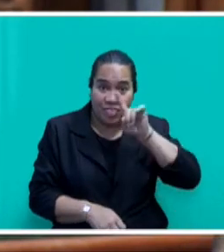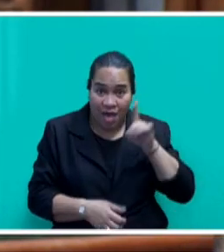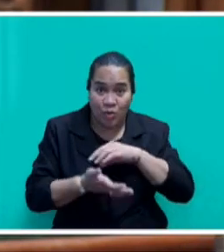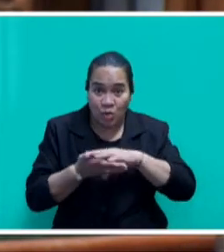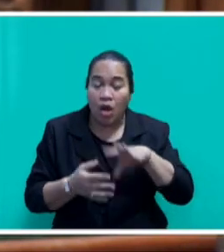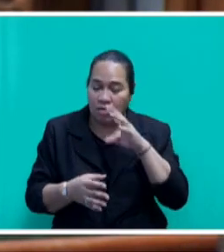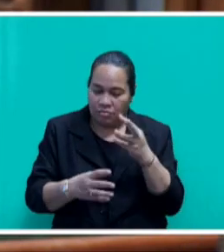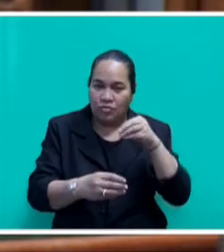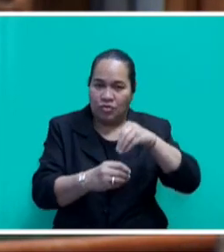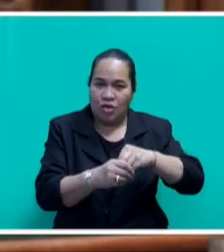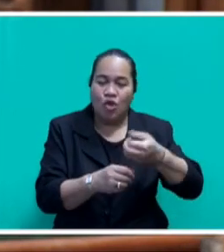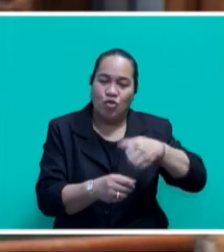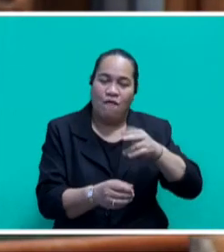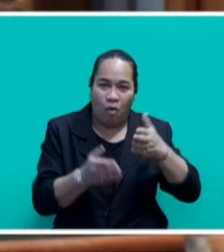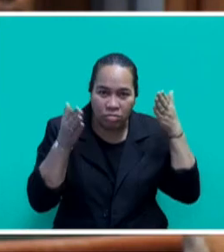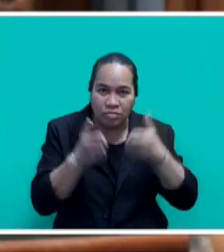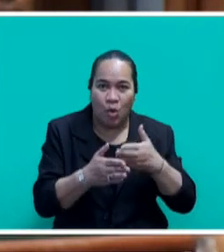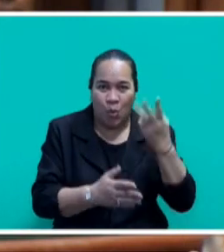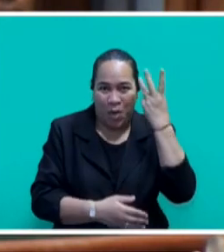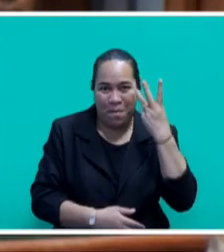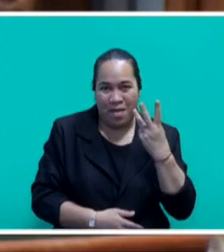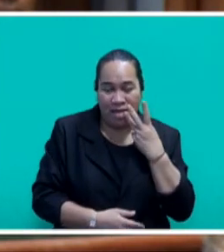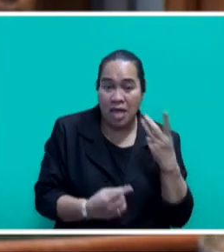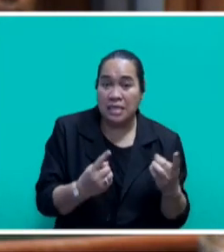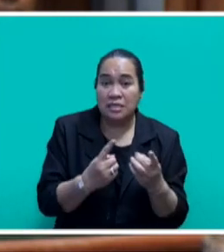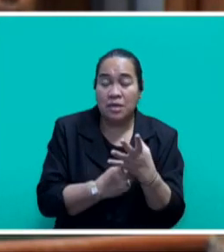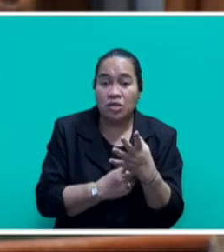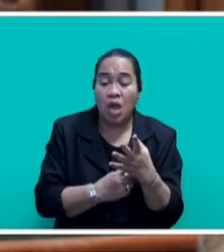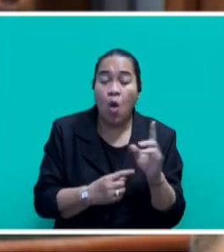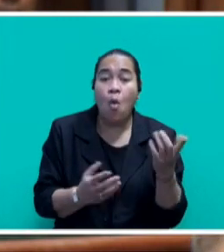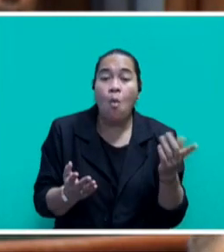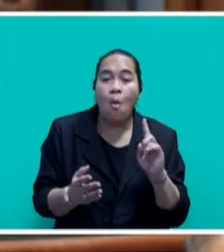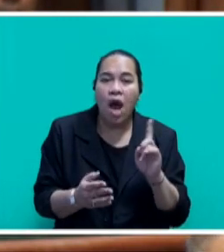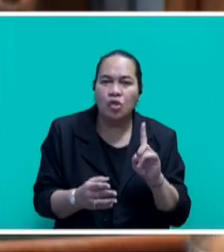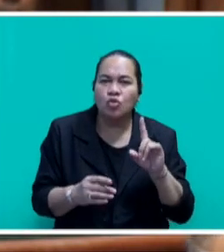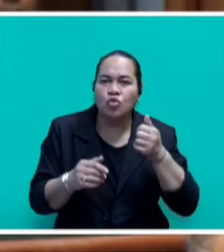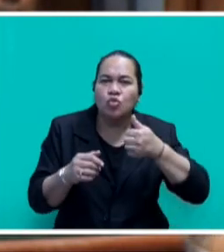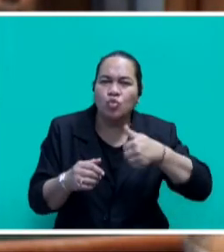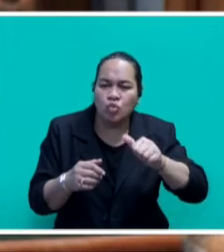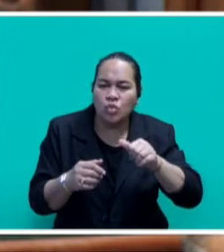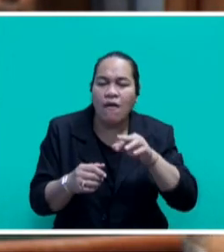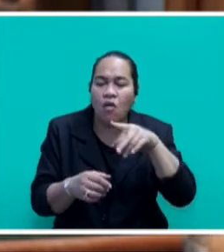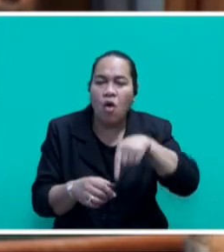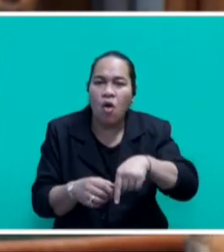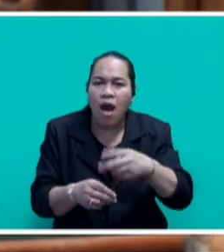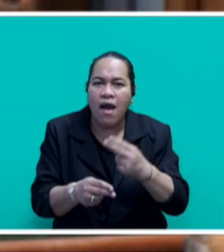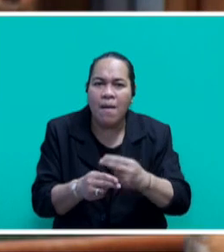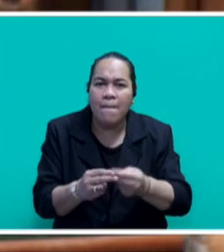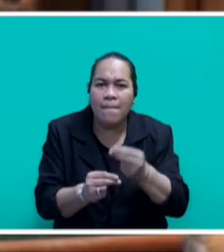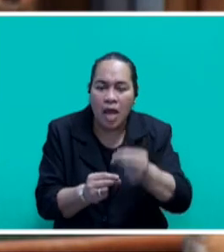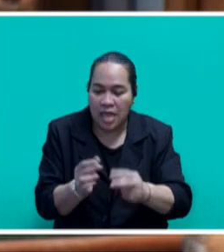farming programs, particularly in vanilla and floriculture production.